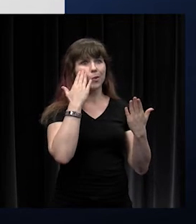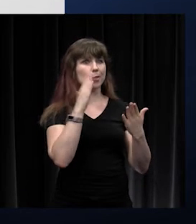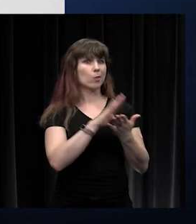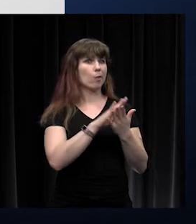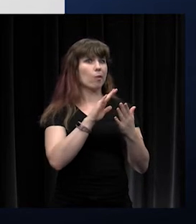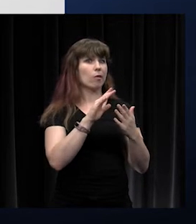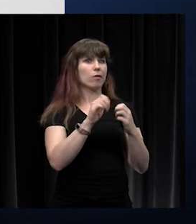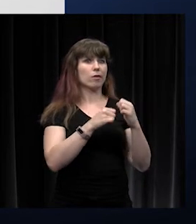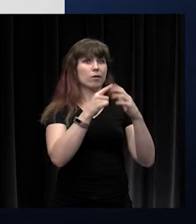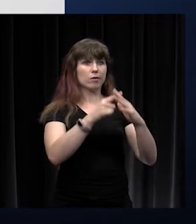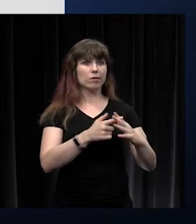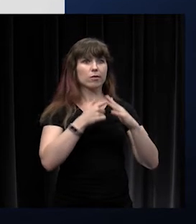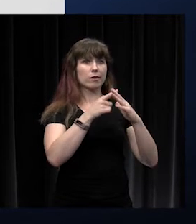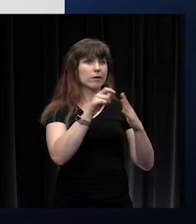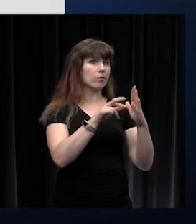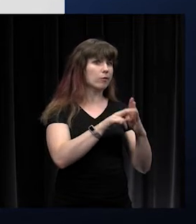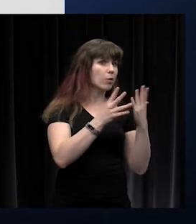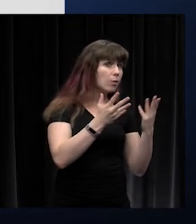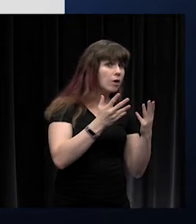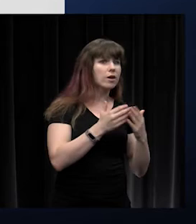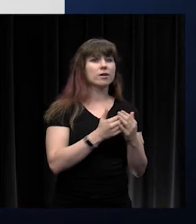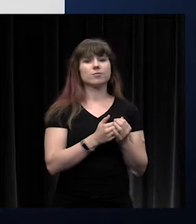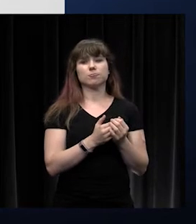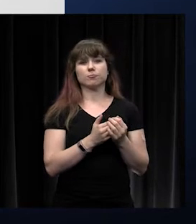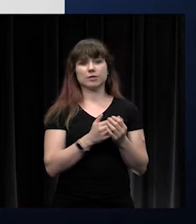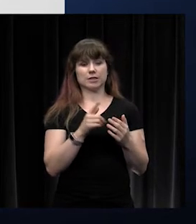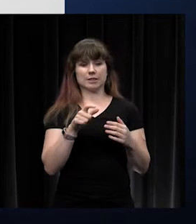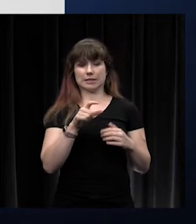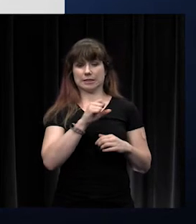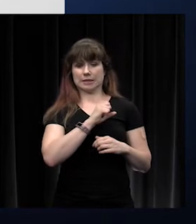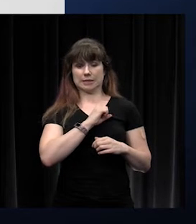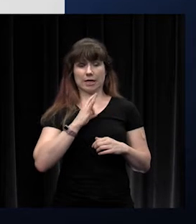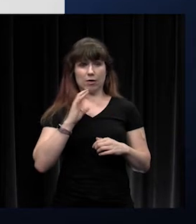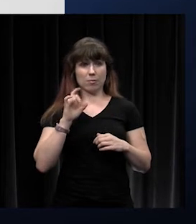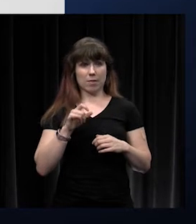what you need to make sure is been conducted with your staff and